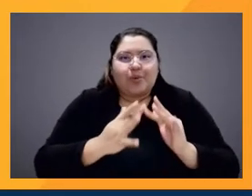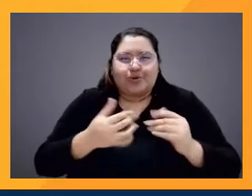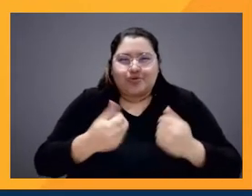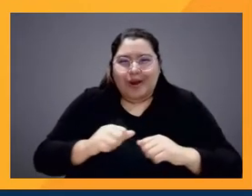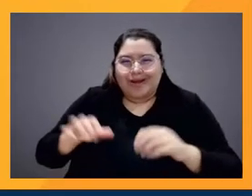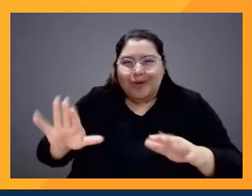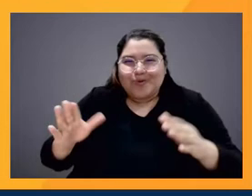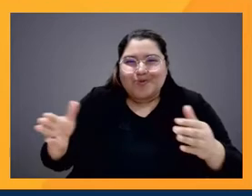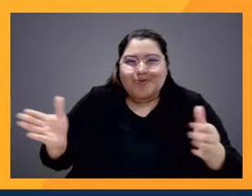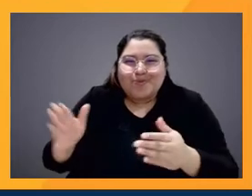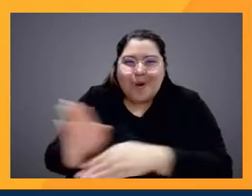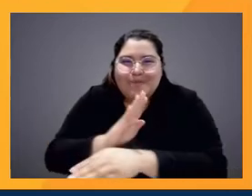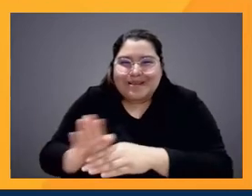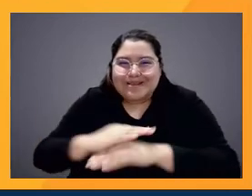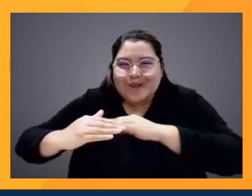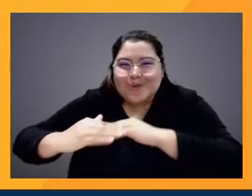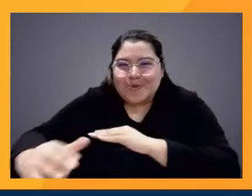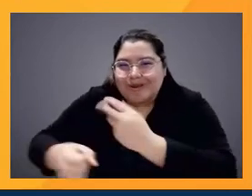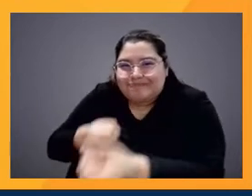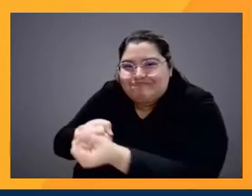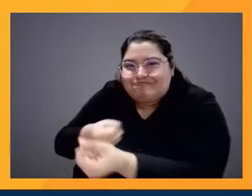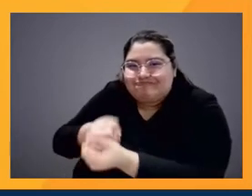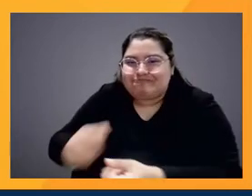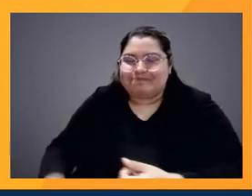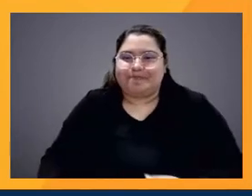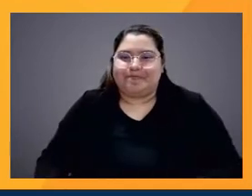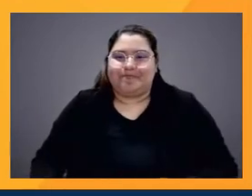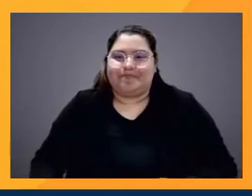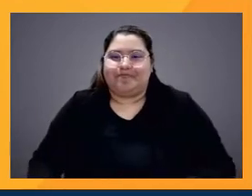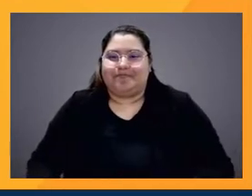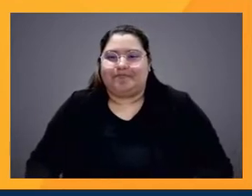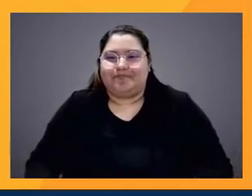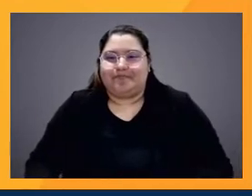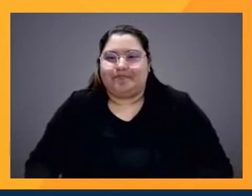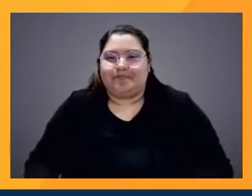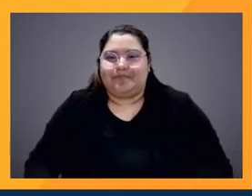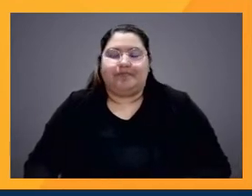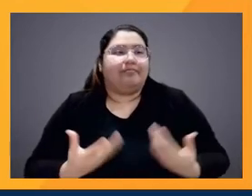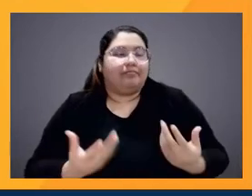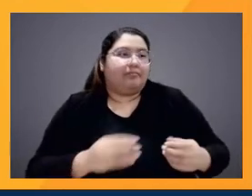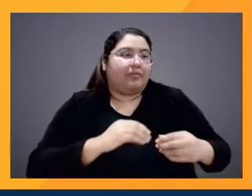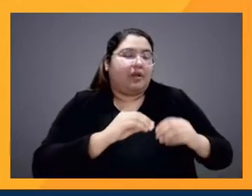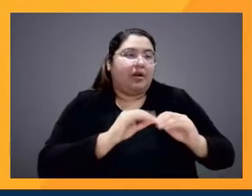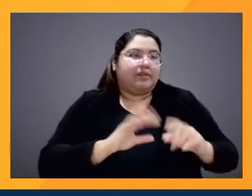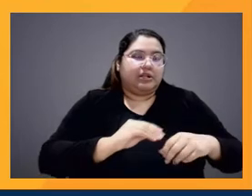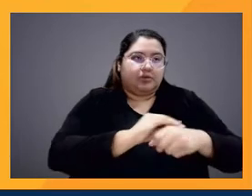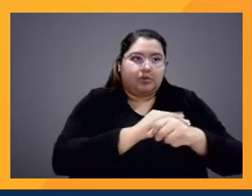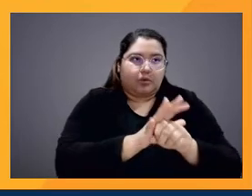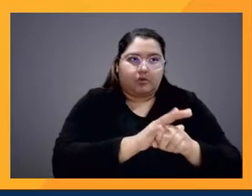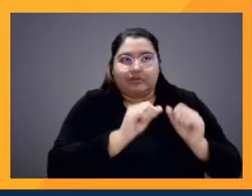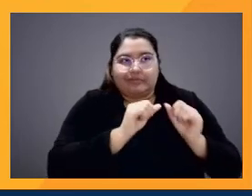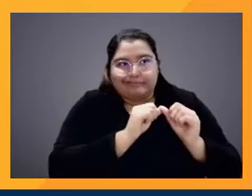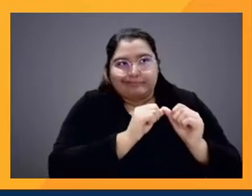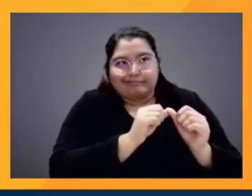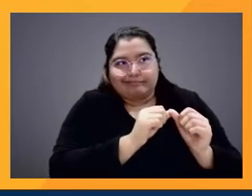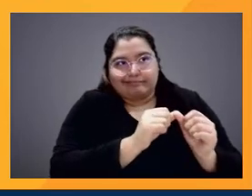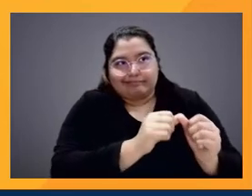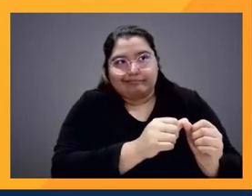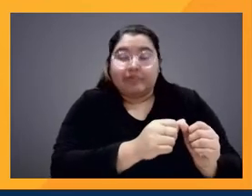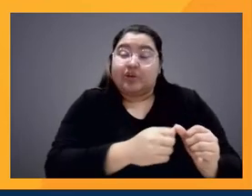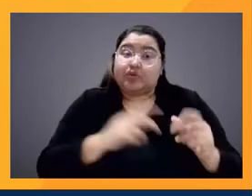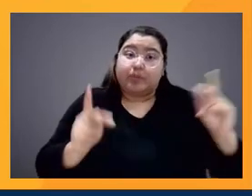connect to resources like through the Community Navigator program. I think we can better position our ecosystems and the support that we have available to